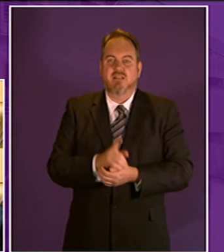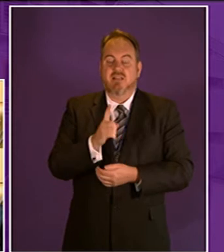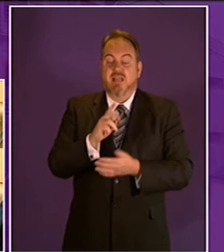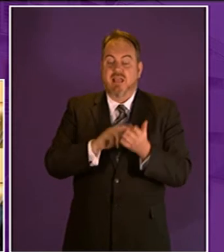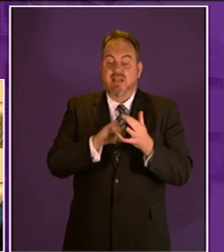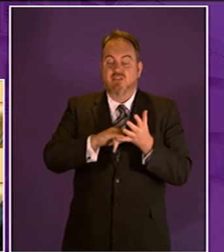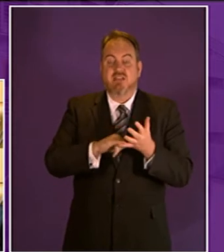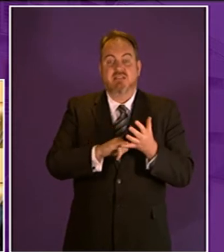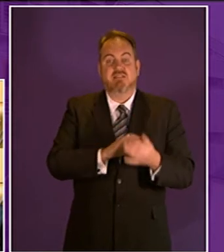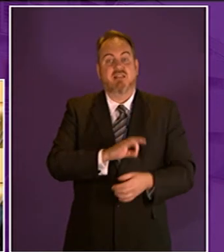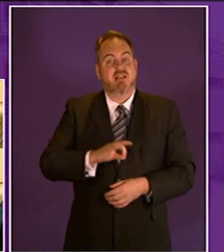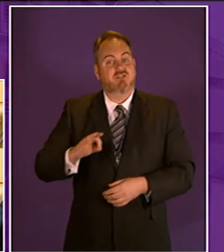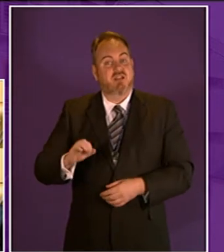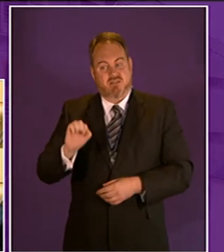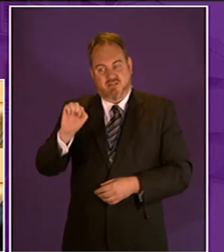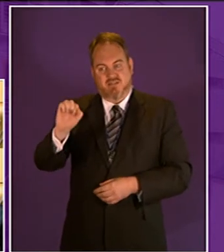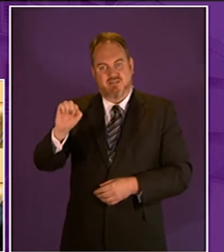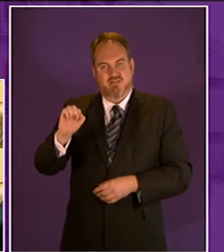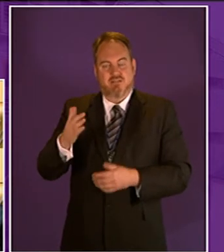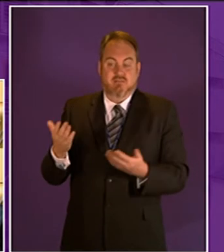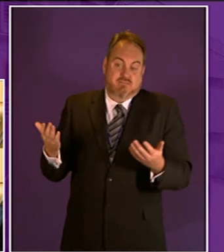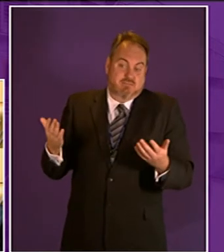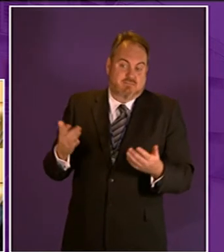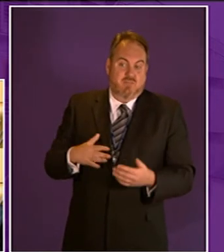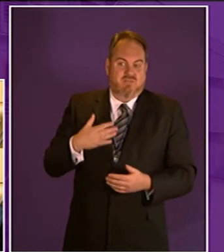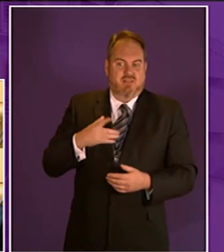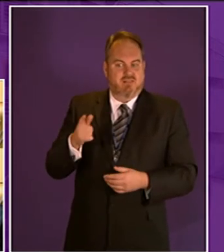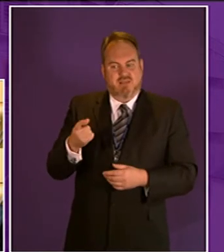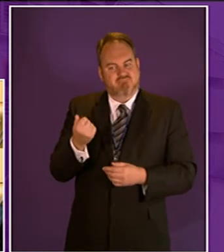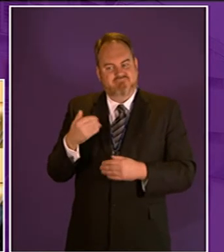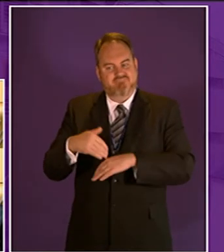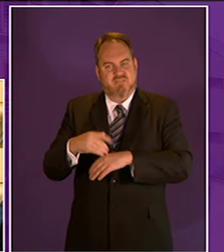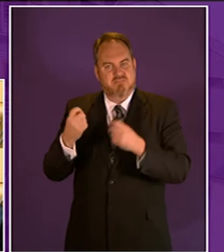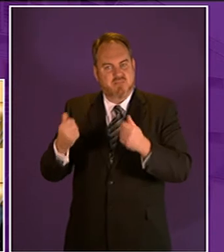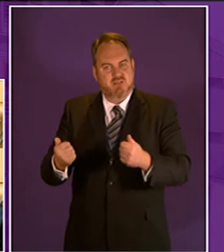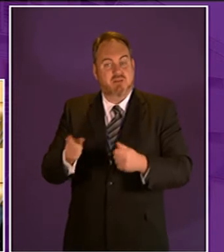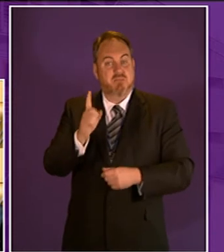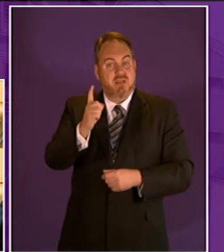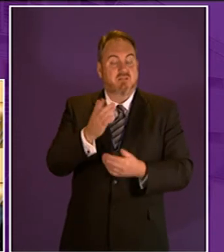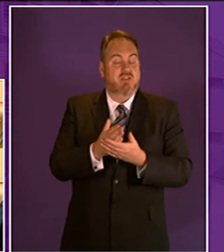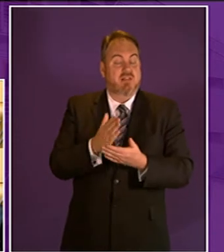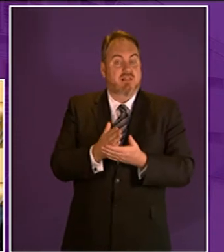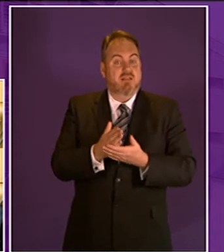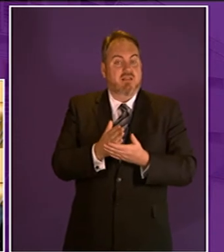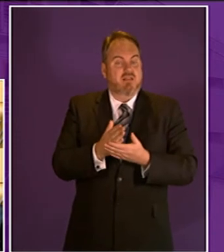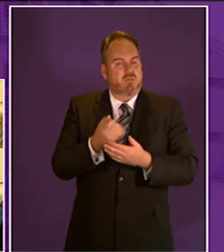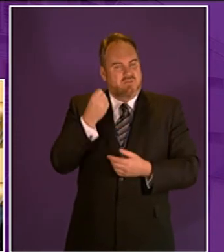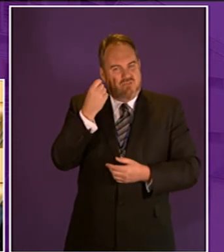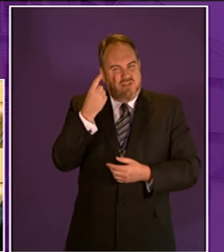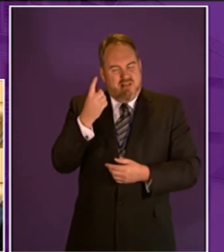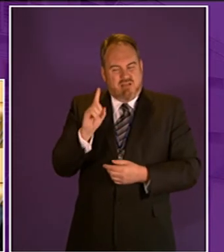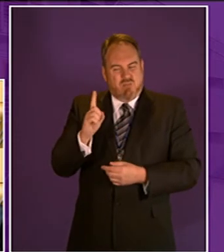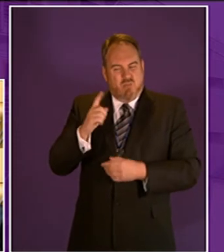being the exception to that. So we need to understand, I think, a bit more around what lies